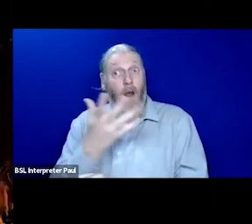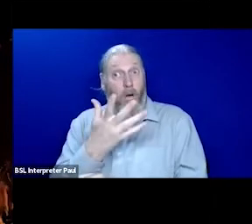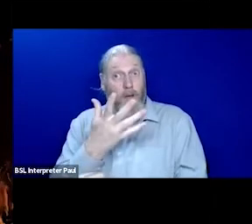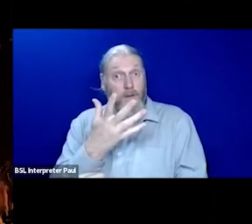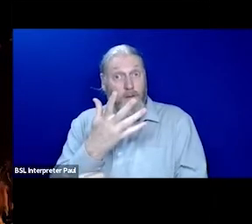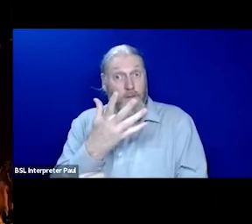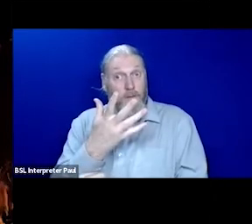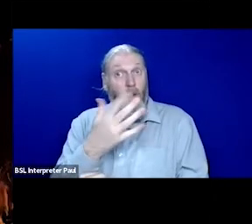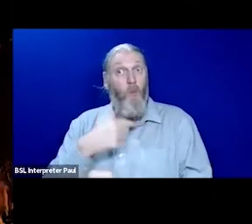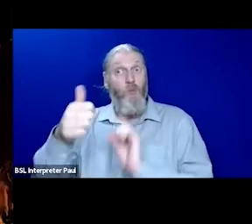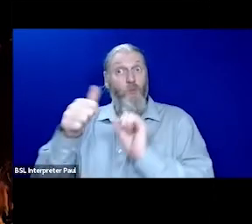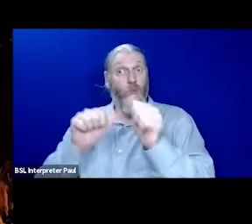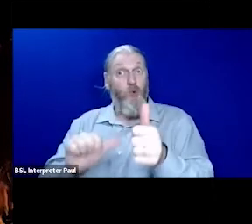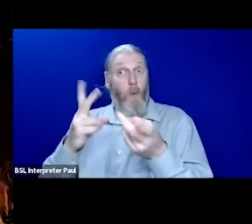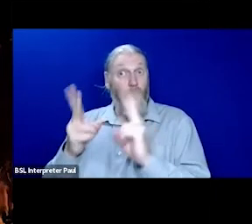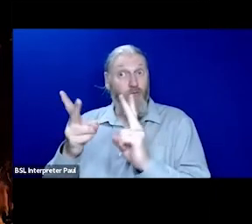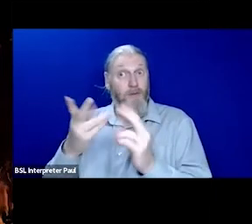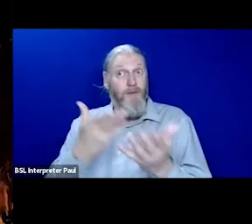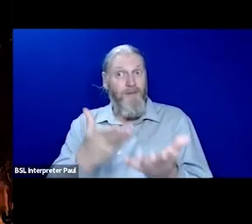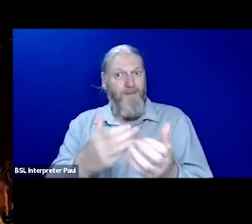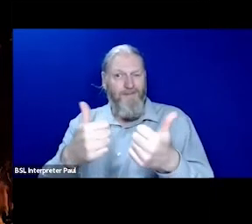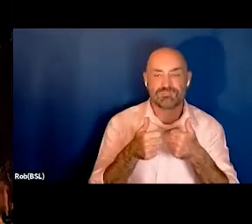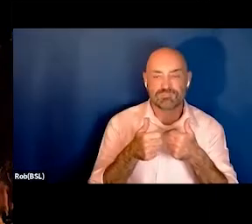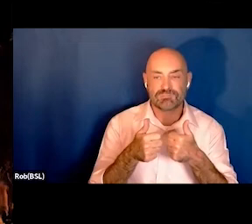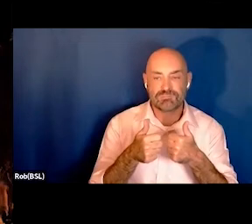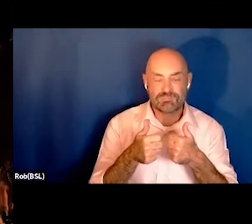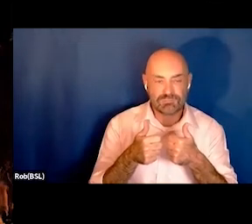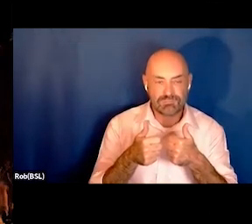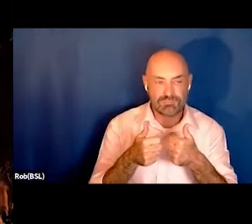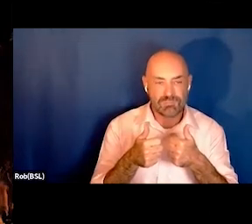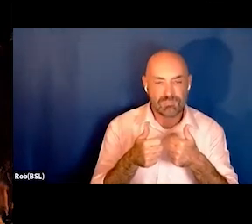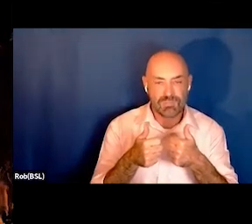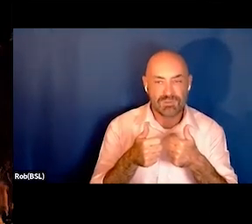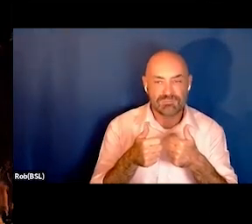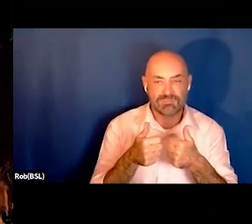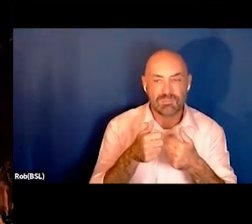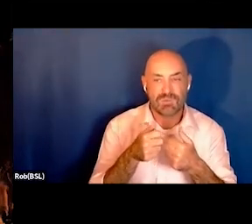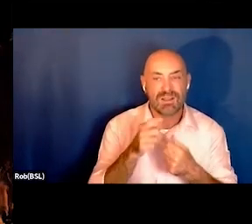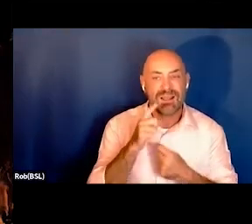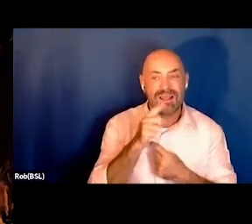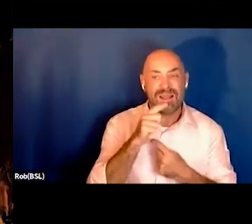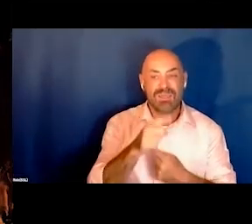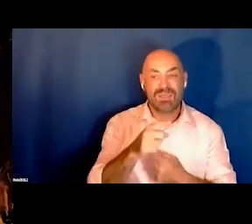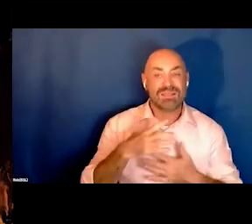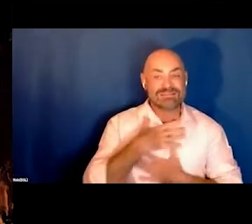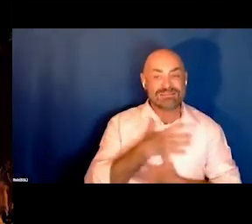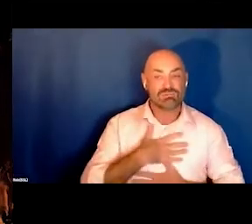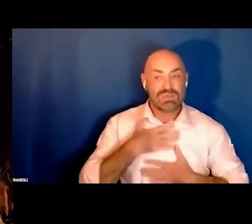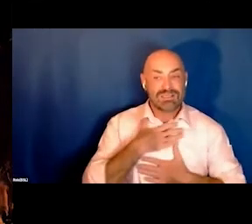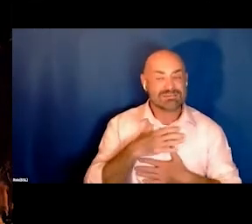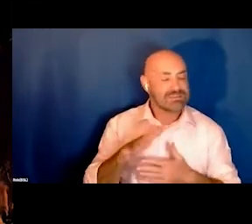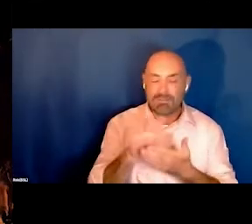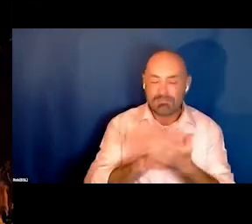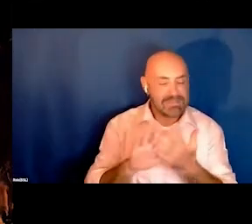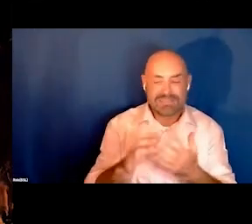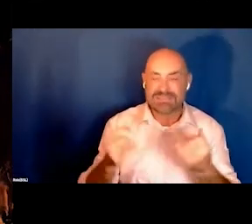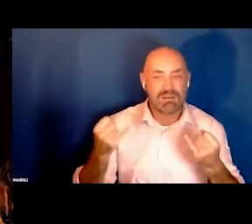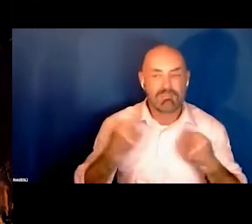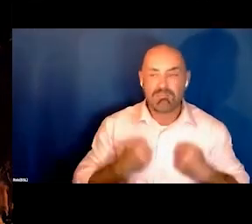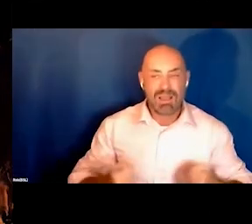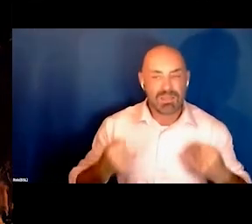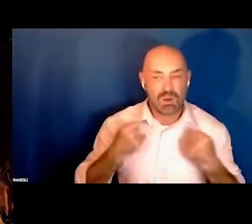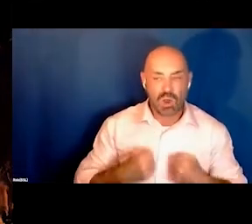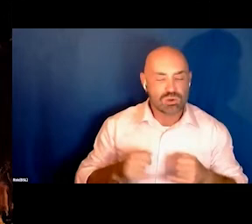is that it is vital to see this kind of distress as non-pathological. It's related